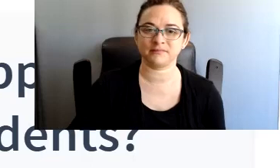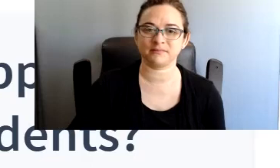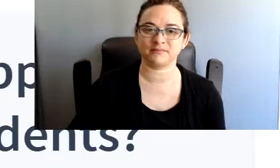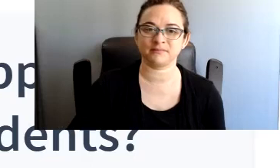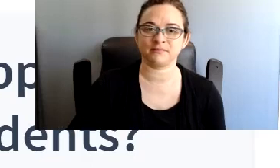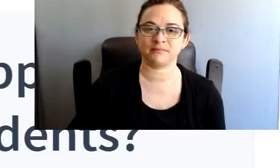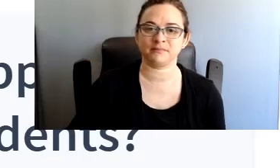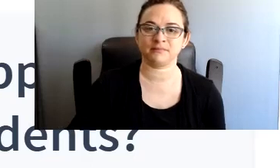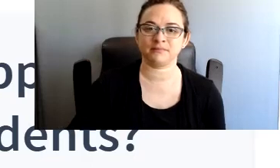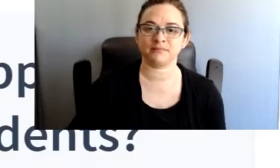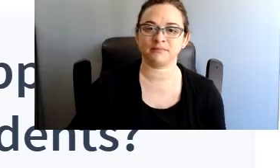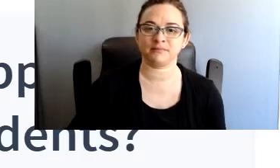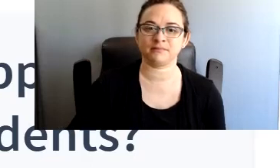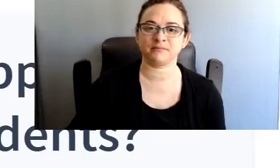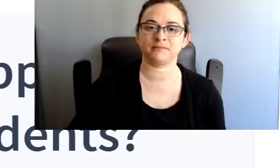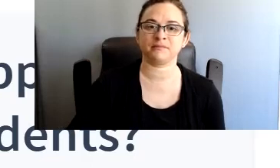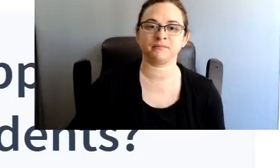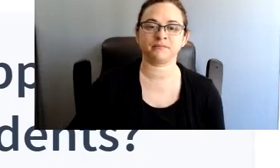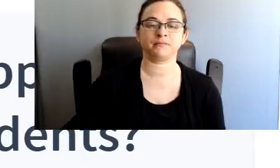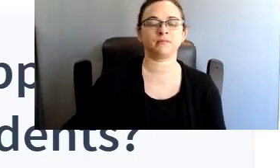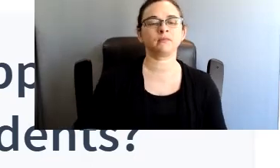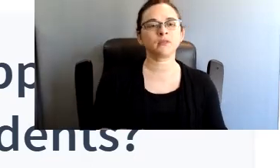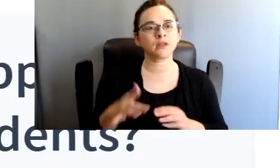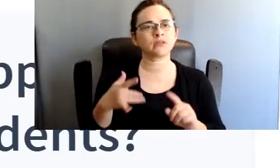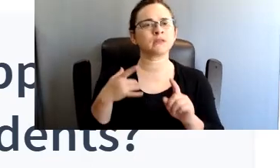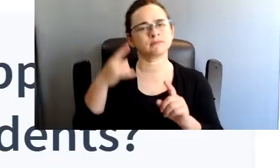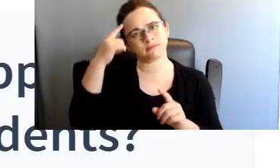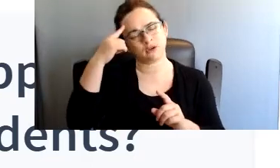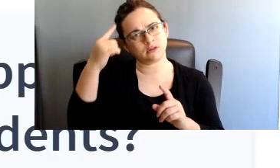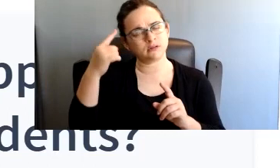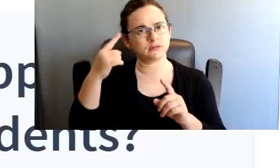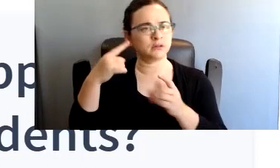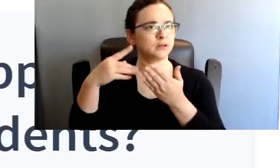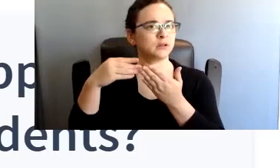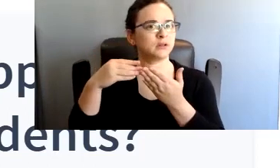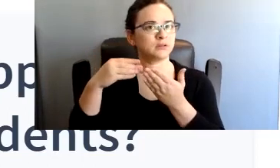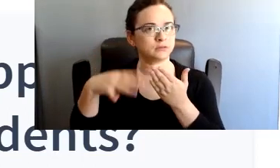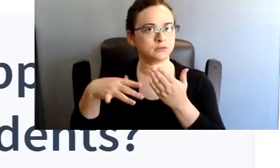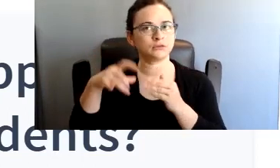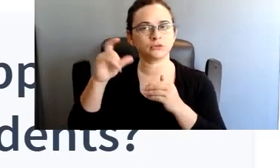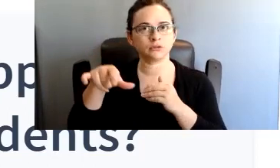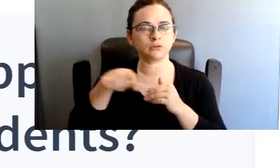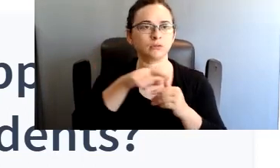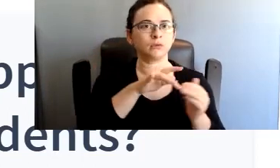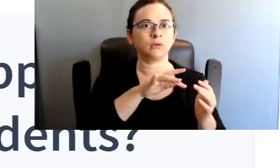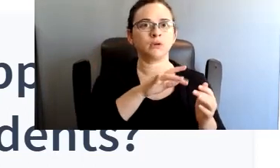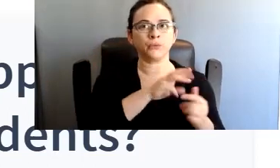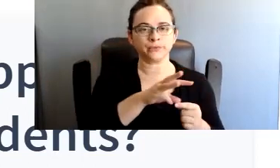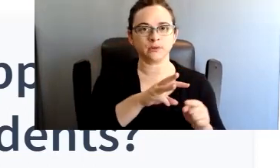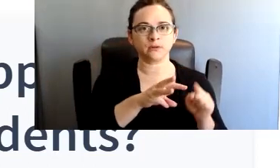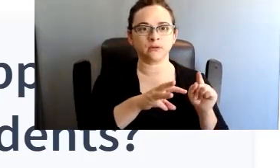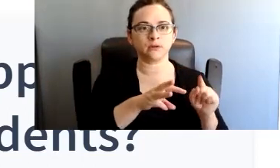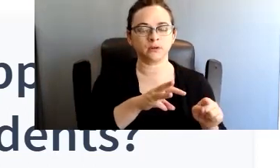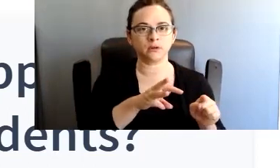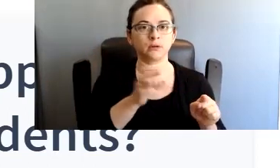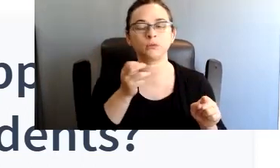So It's okay. my big thought is if the student should go to our website or be on campus, we should